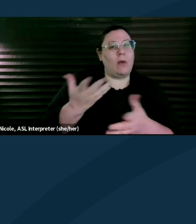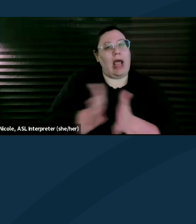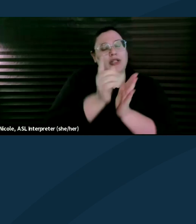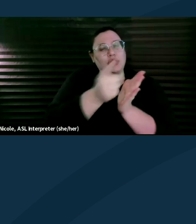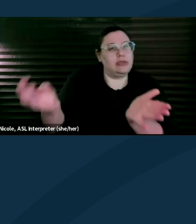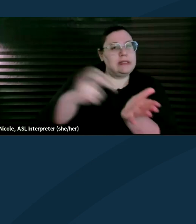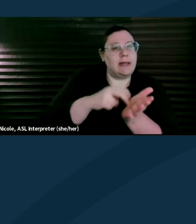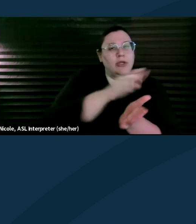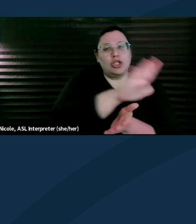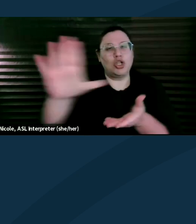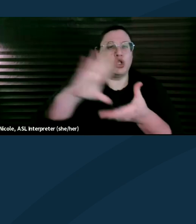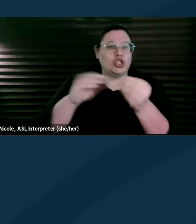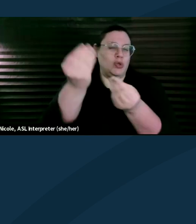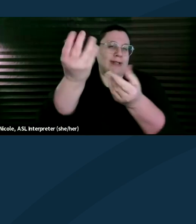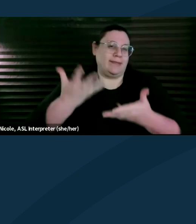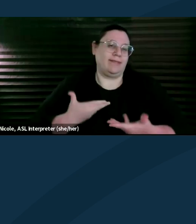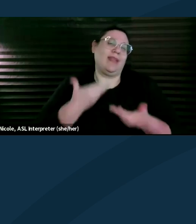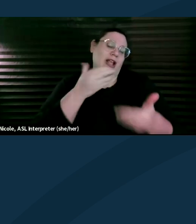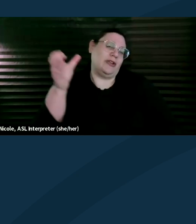Thank you for listening.